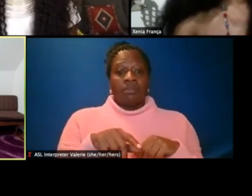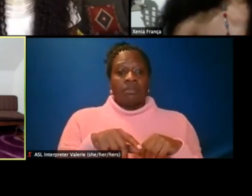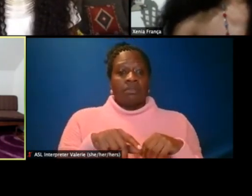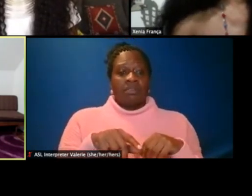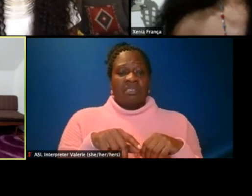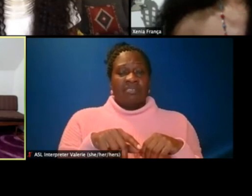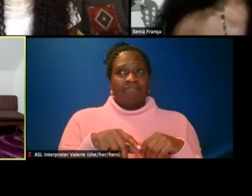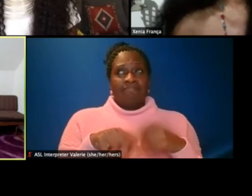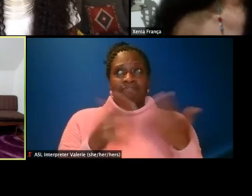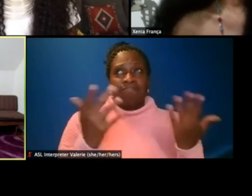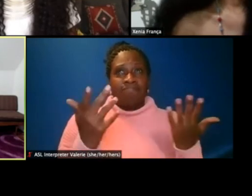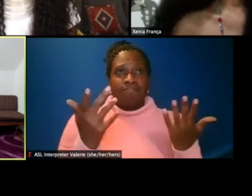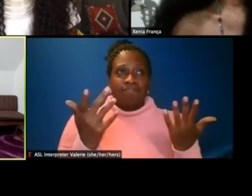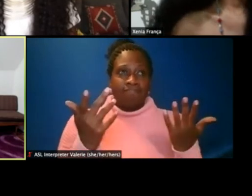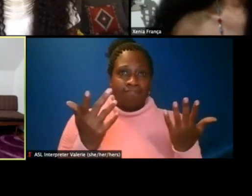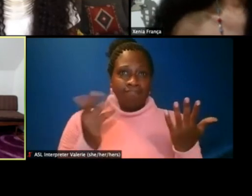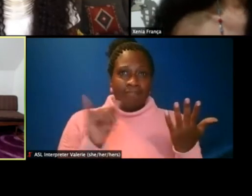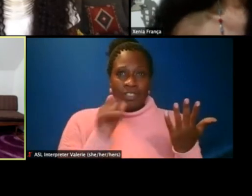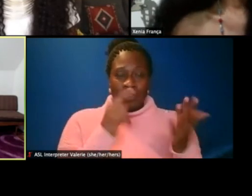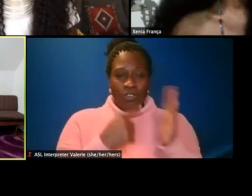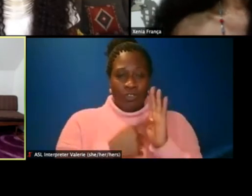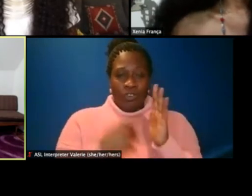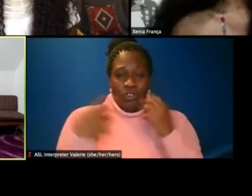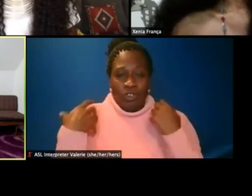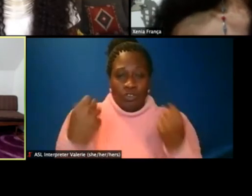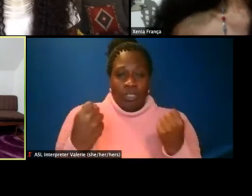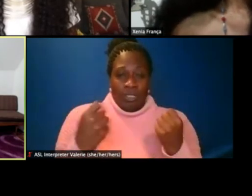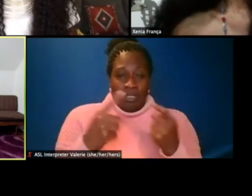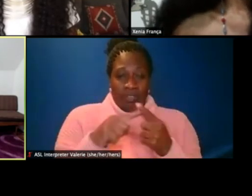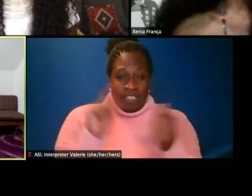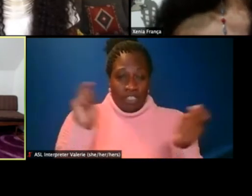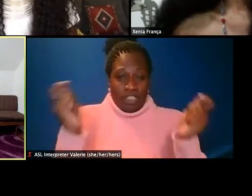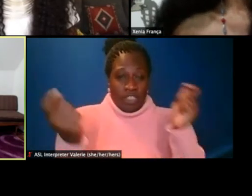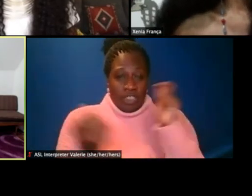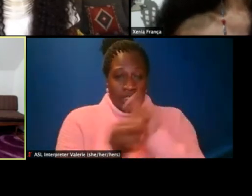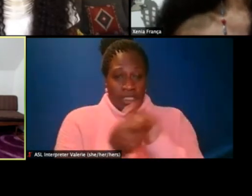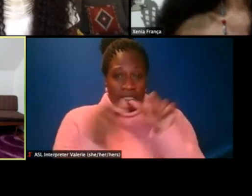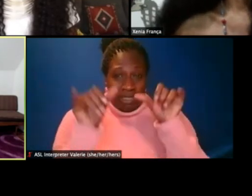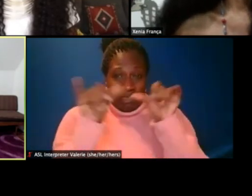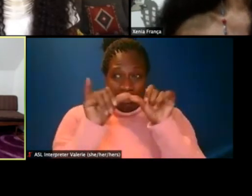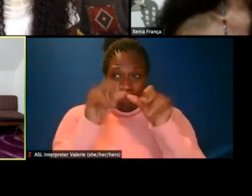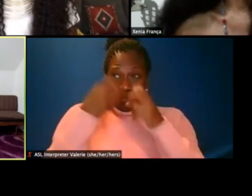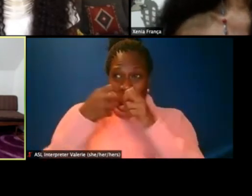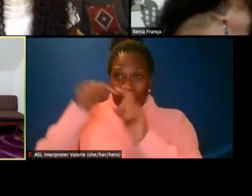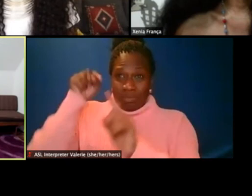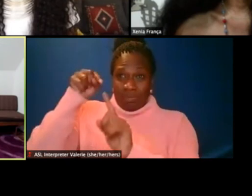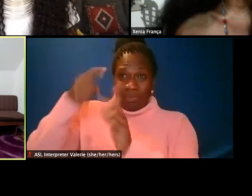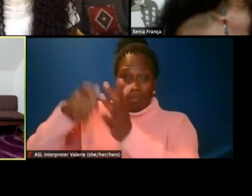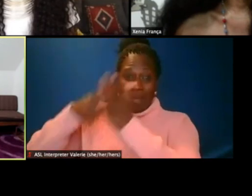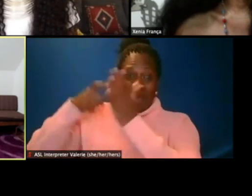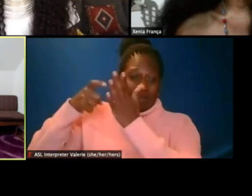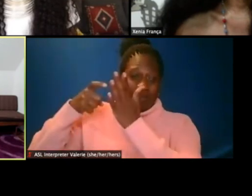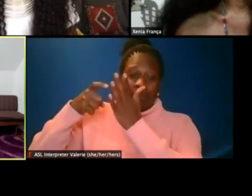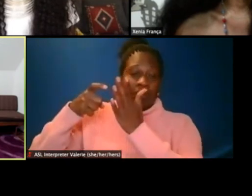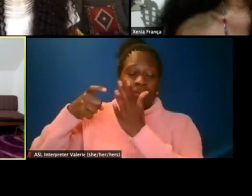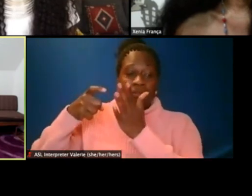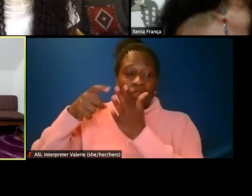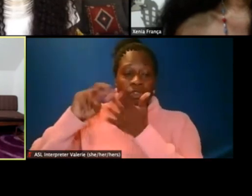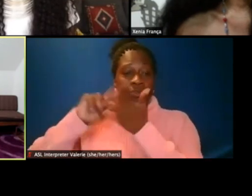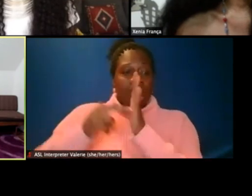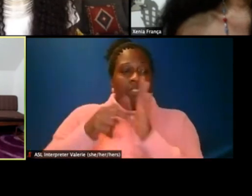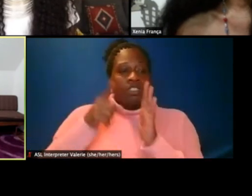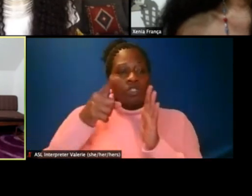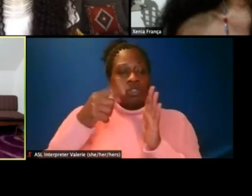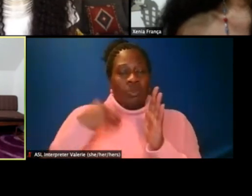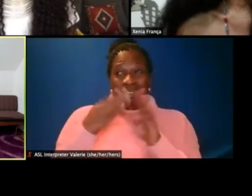doesn't really convey the strength of change that the size of the problem demands. In Brazil, you have